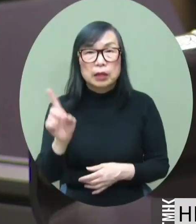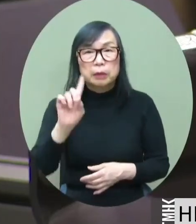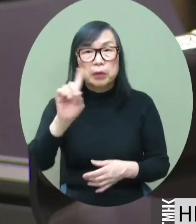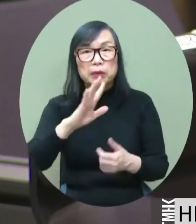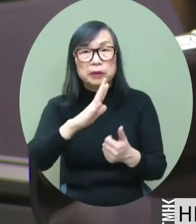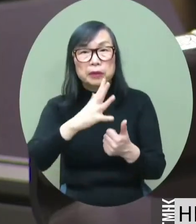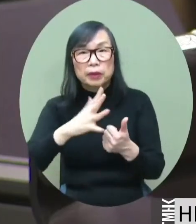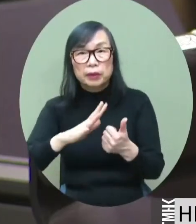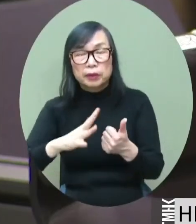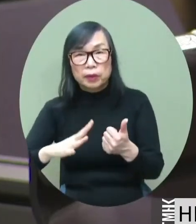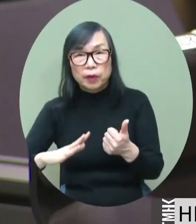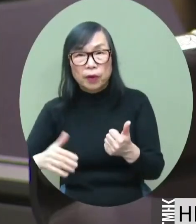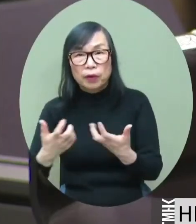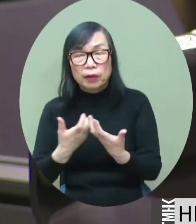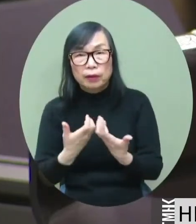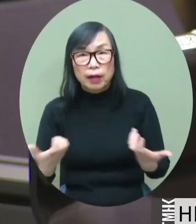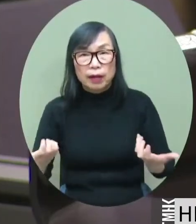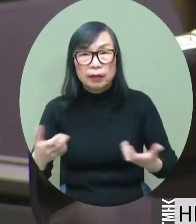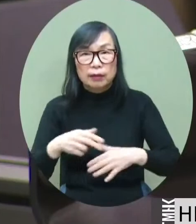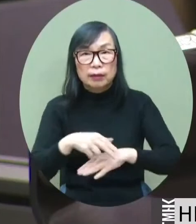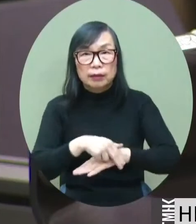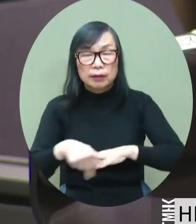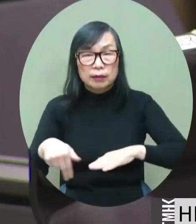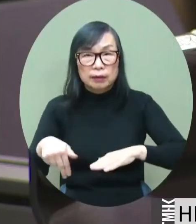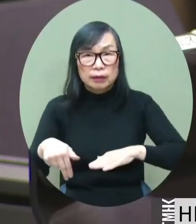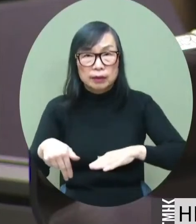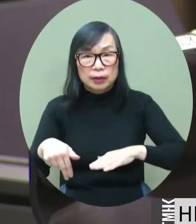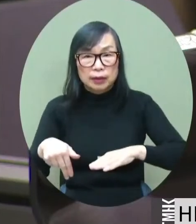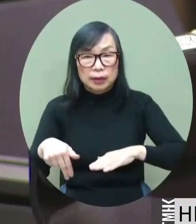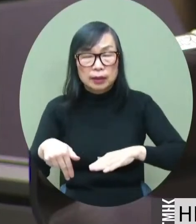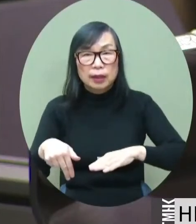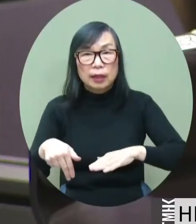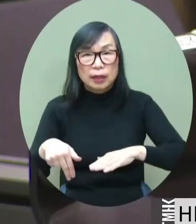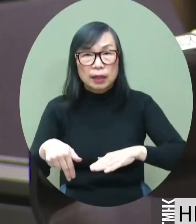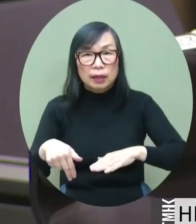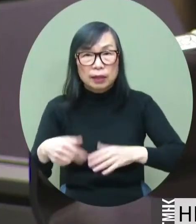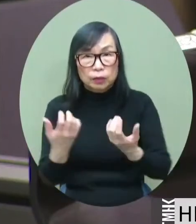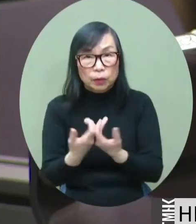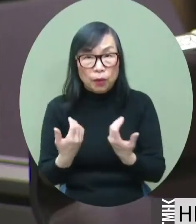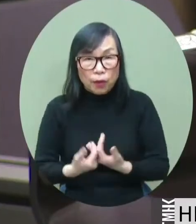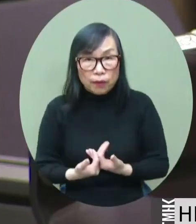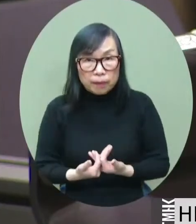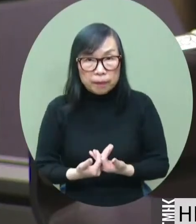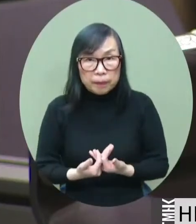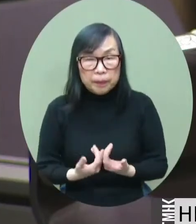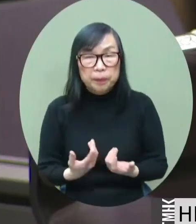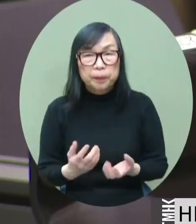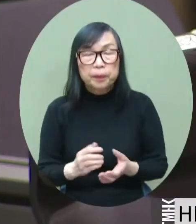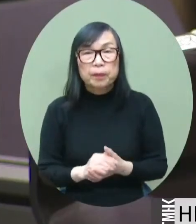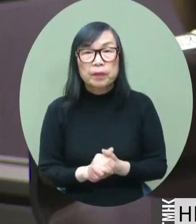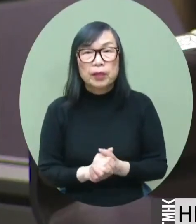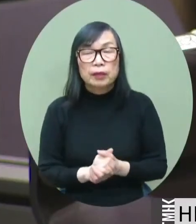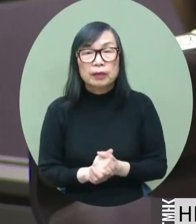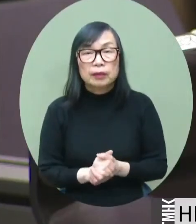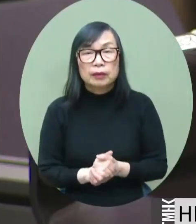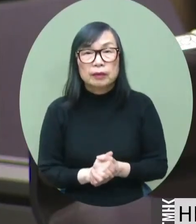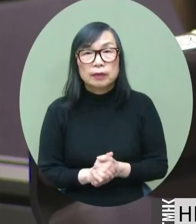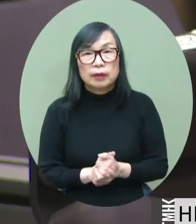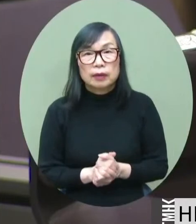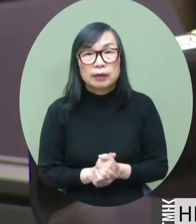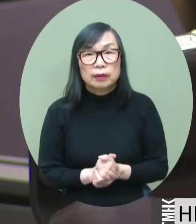a shortage of isolation facilities? My second question is, earlier a medical expert has estimated